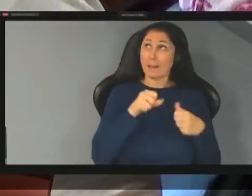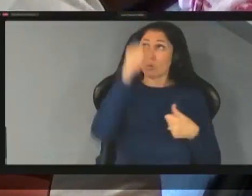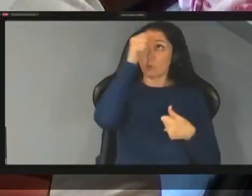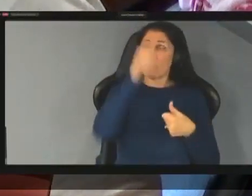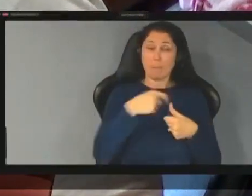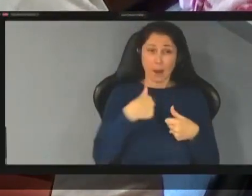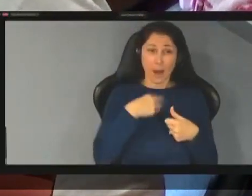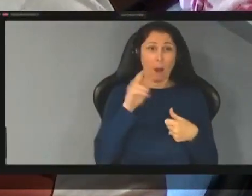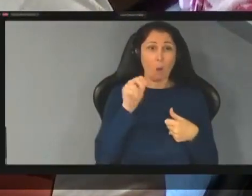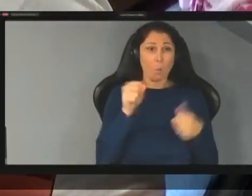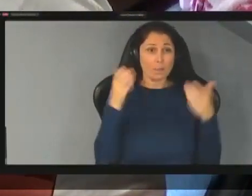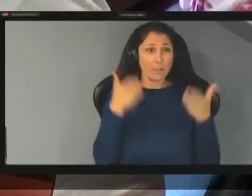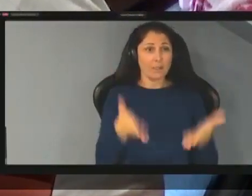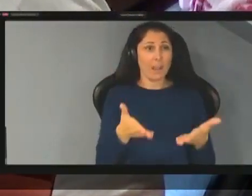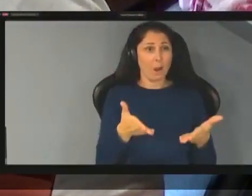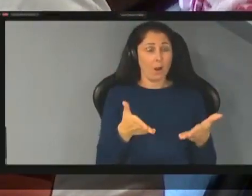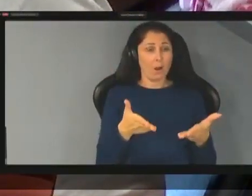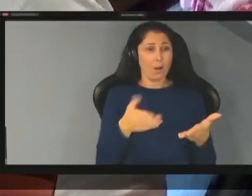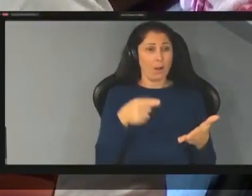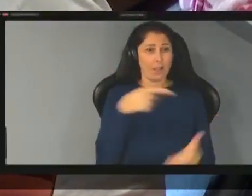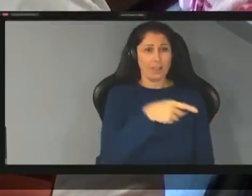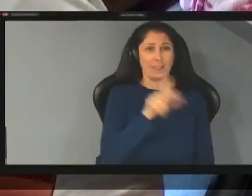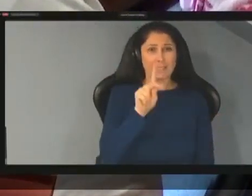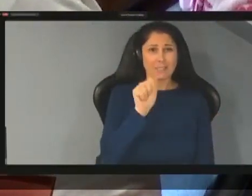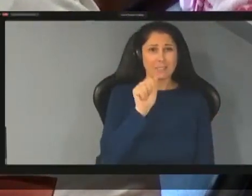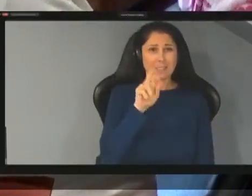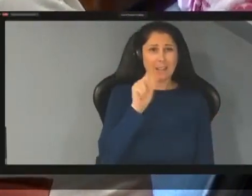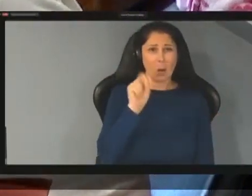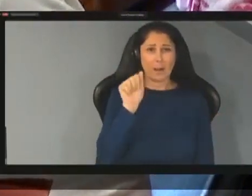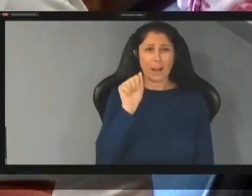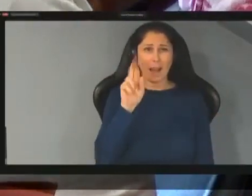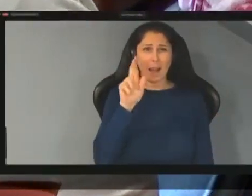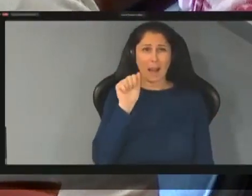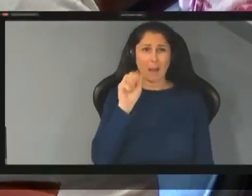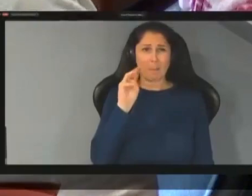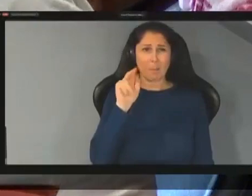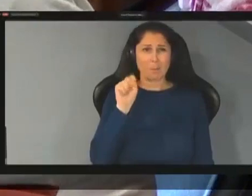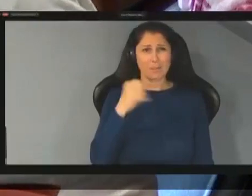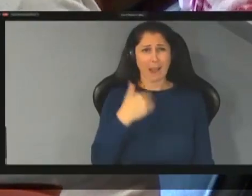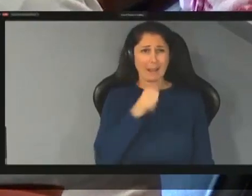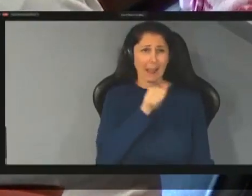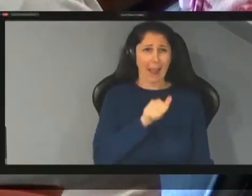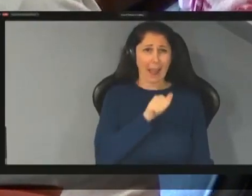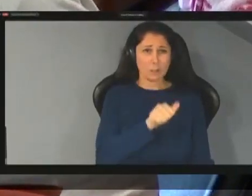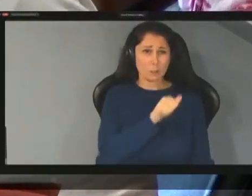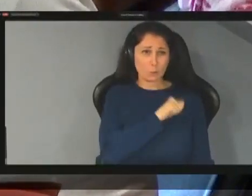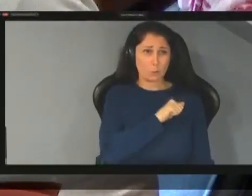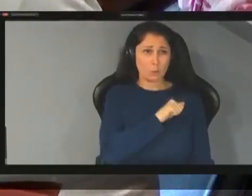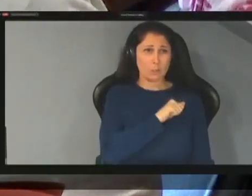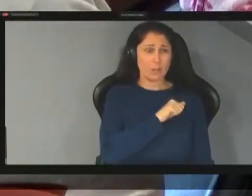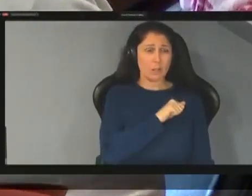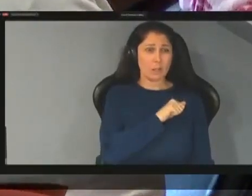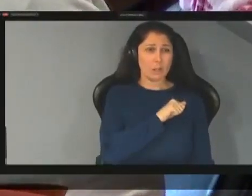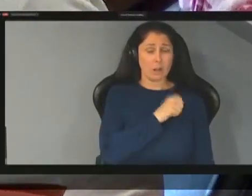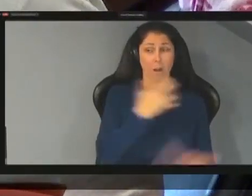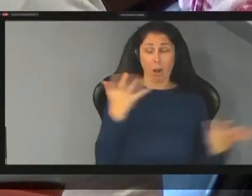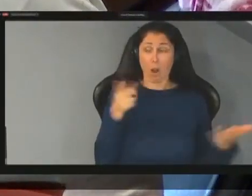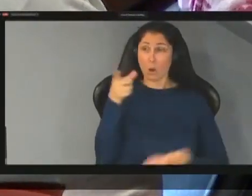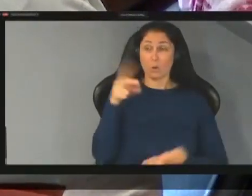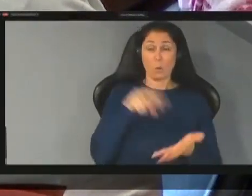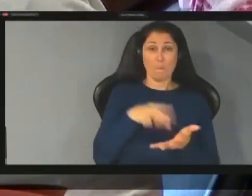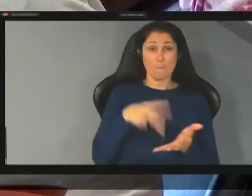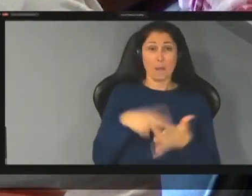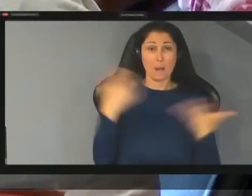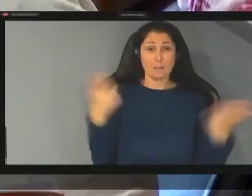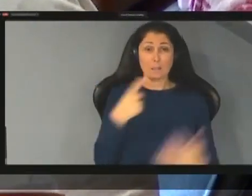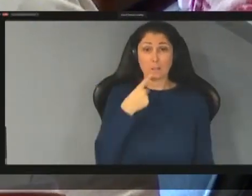there, this Karen Abrams had attitude of, you mean to tell me that